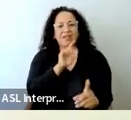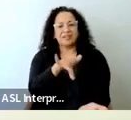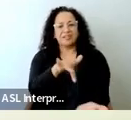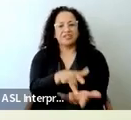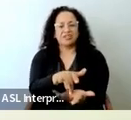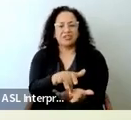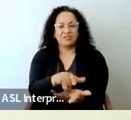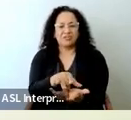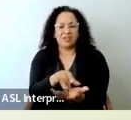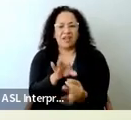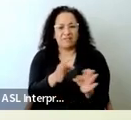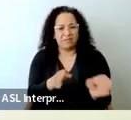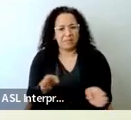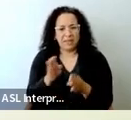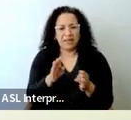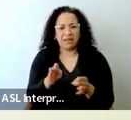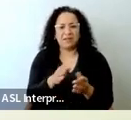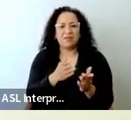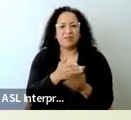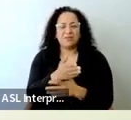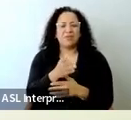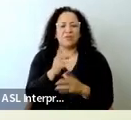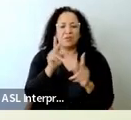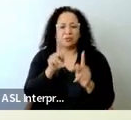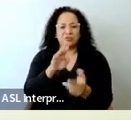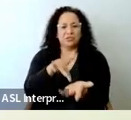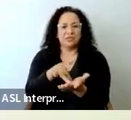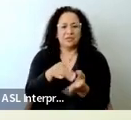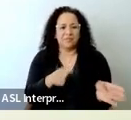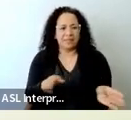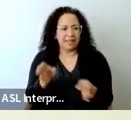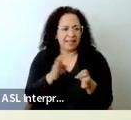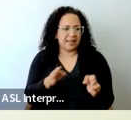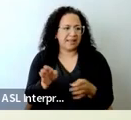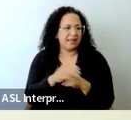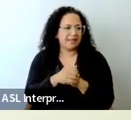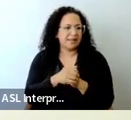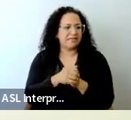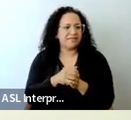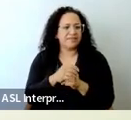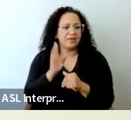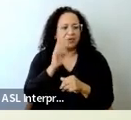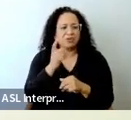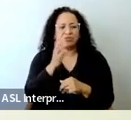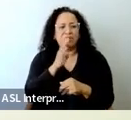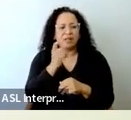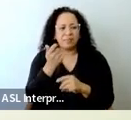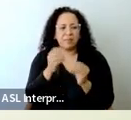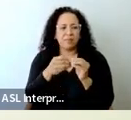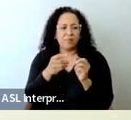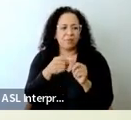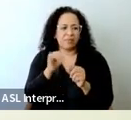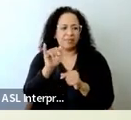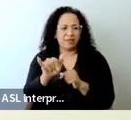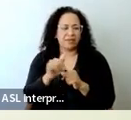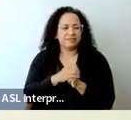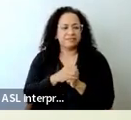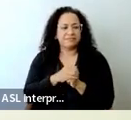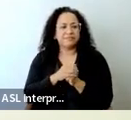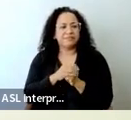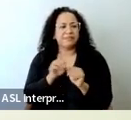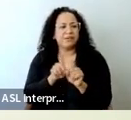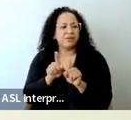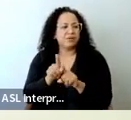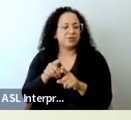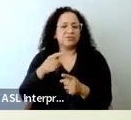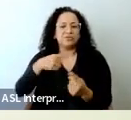of the planning through the person-centered planning process, which I will talk a bit more about in a bit. Also is the